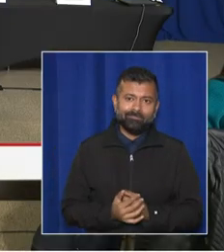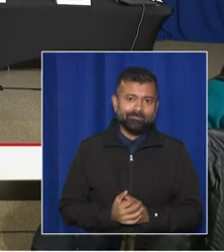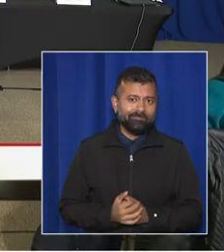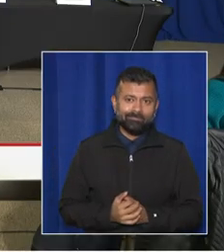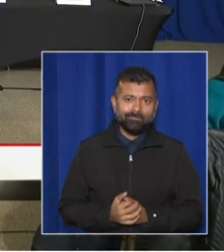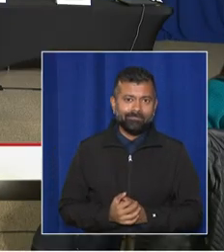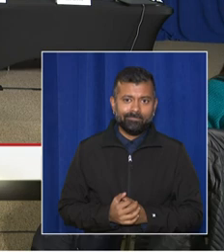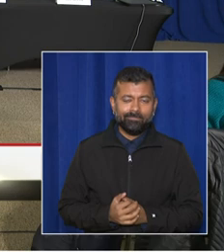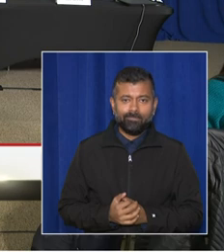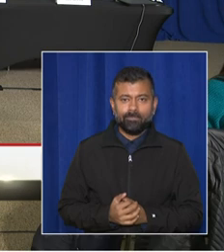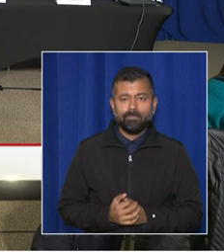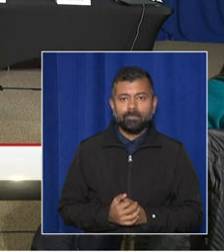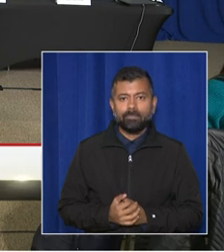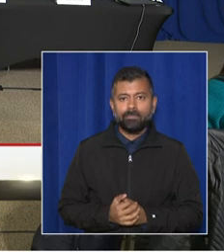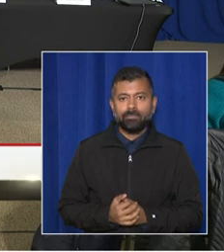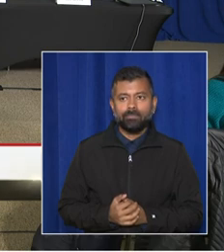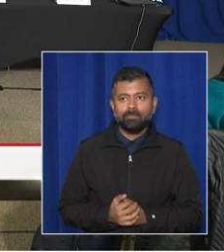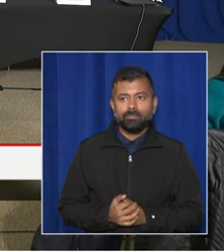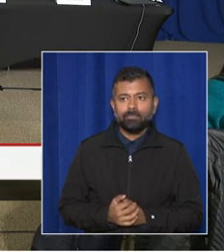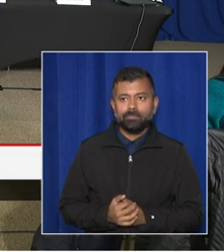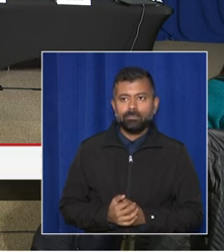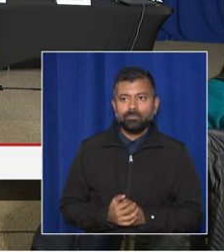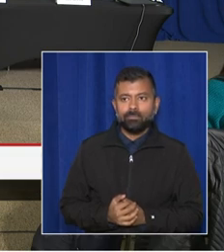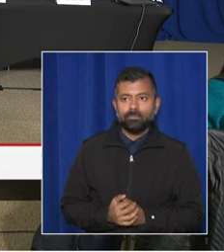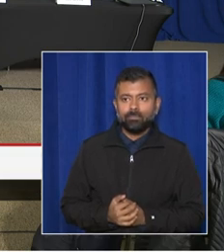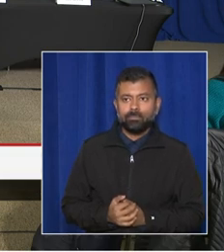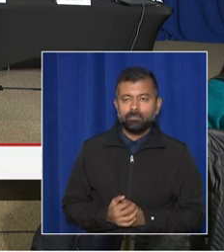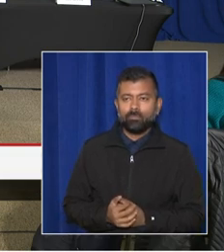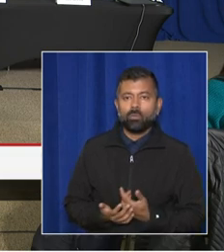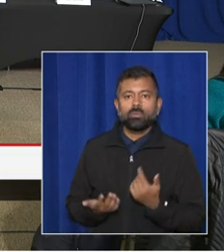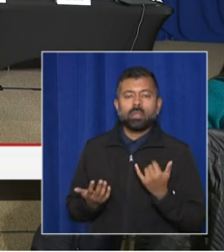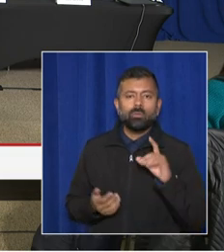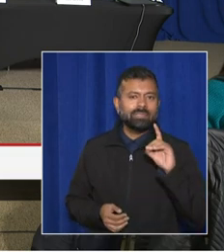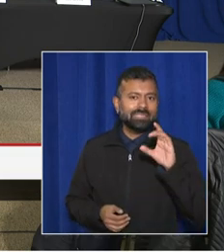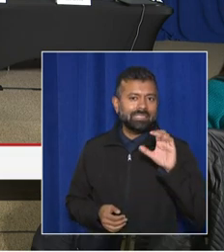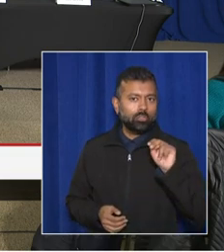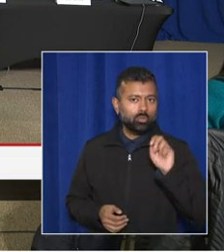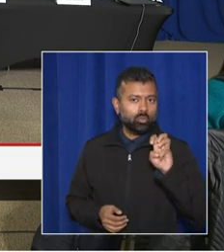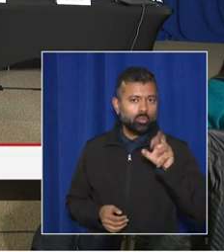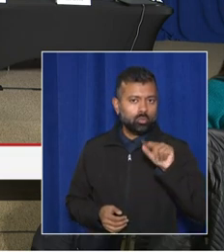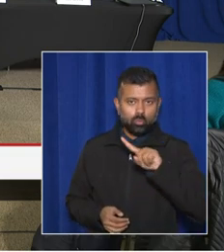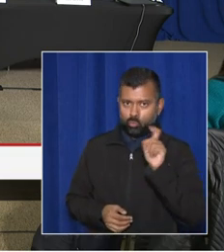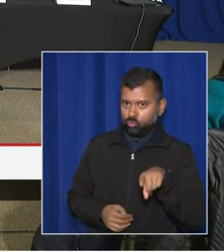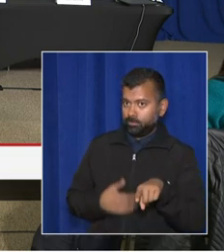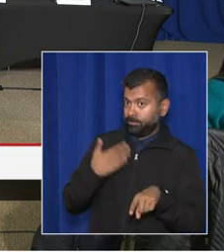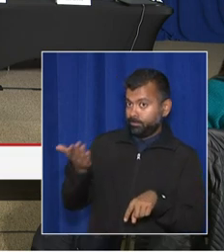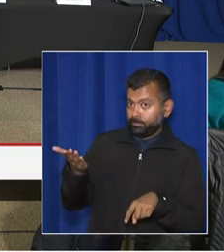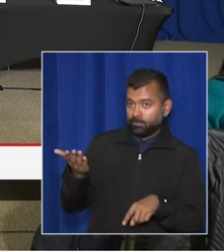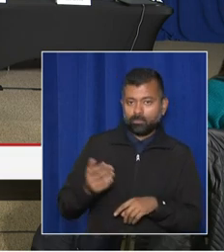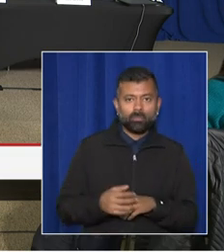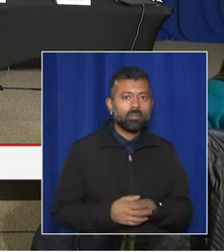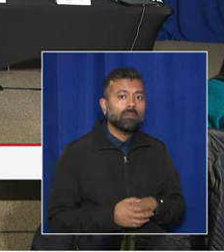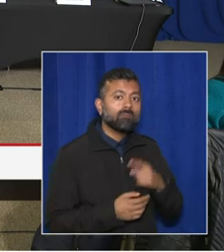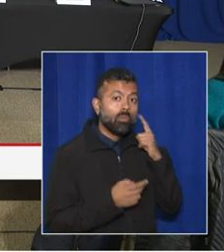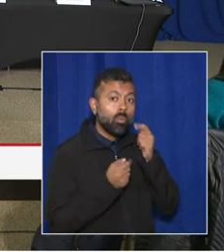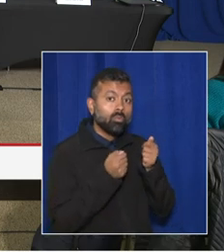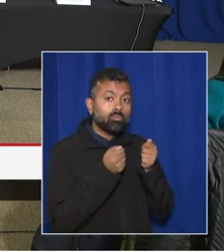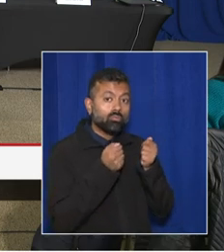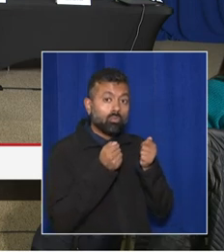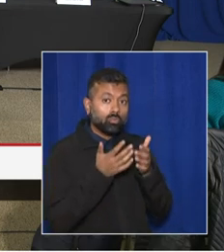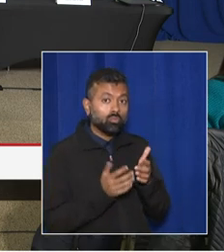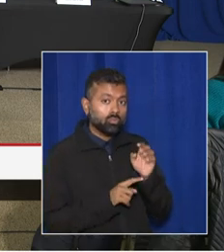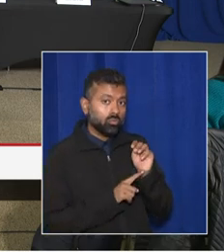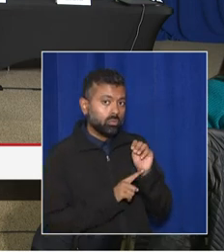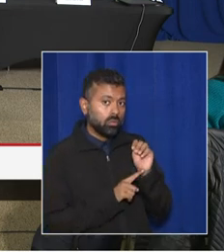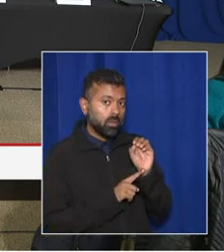Two questions. Marielle with DC News Now. First, for Director Morris Hughes, I know last time we talked to you, you were still looking for some clarification about